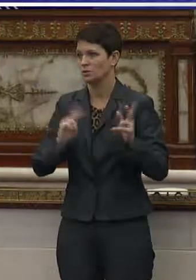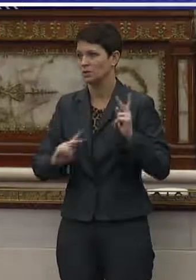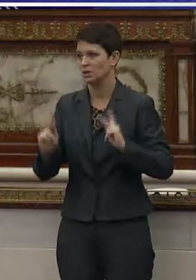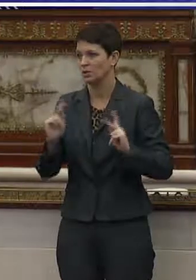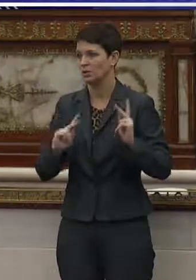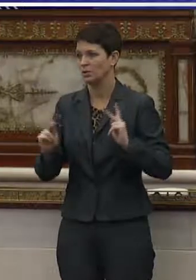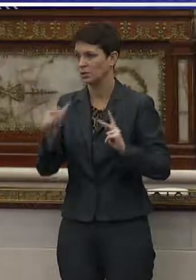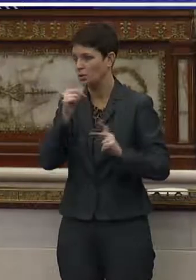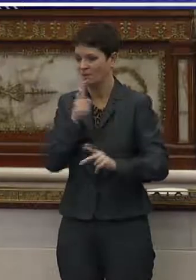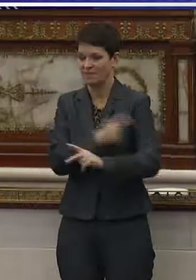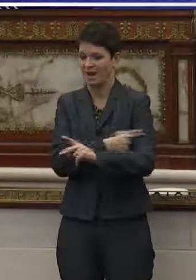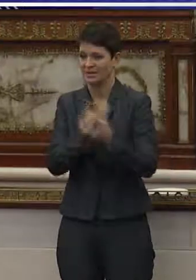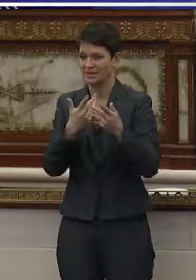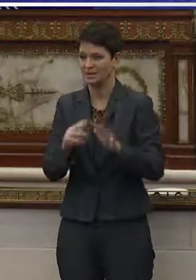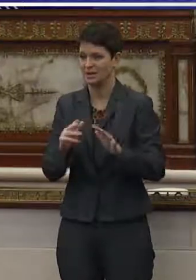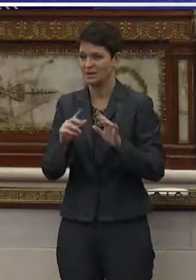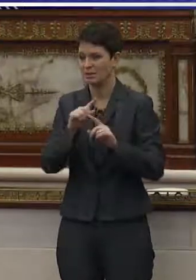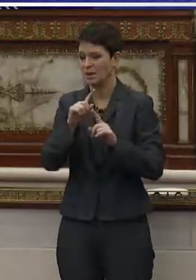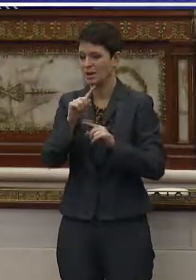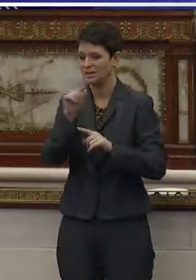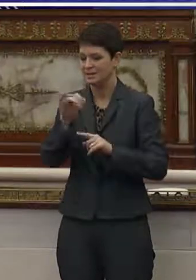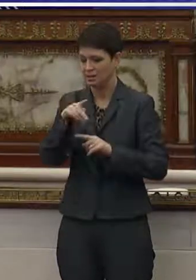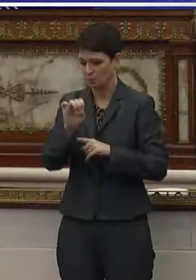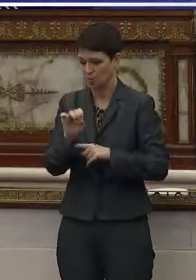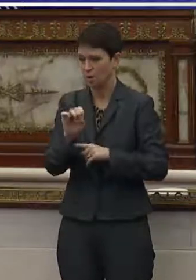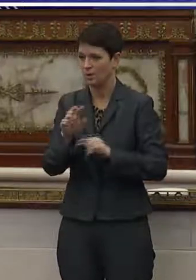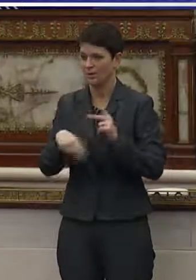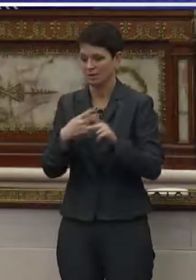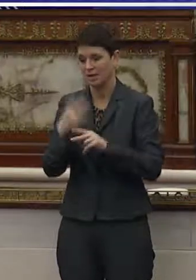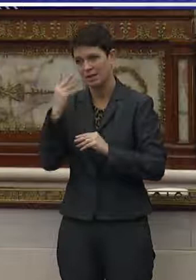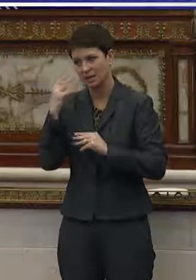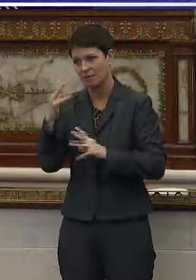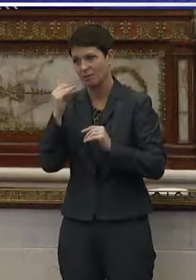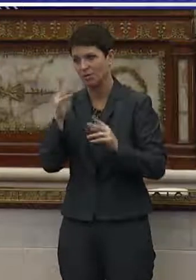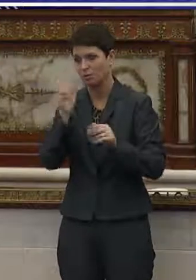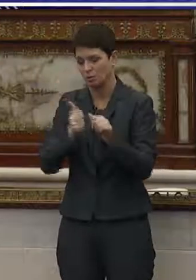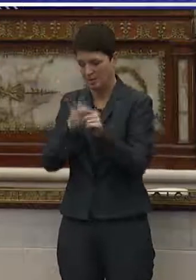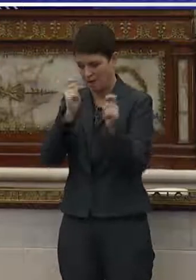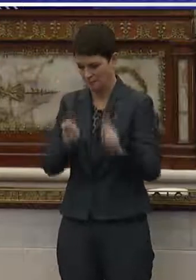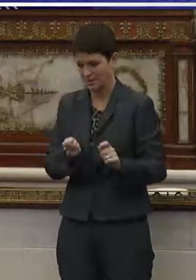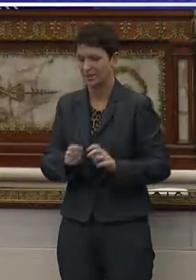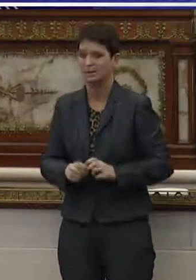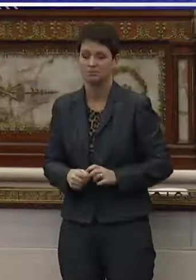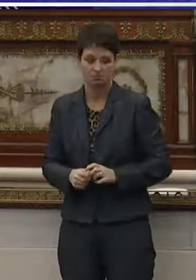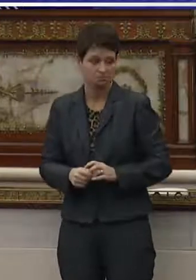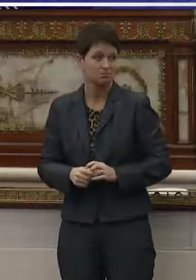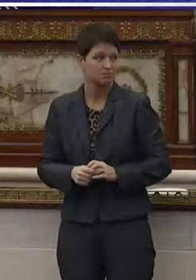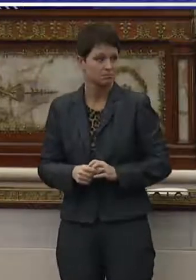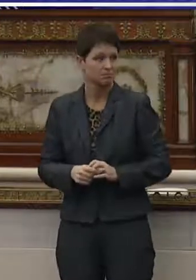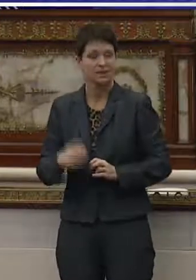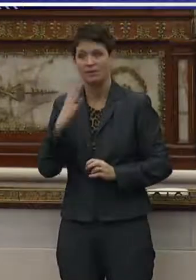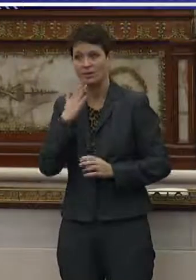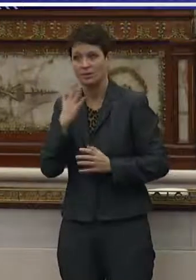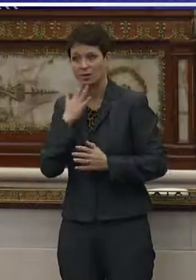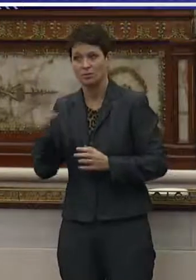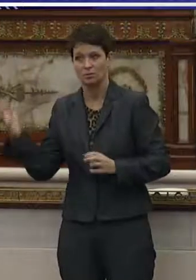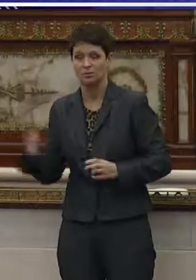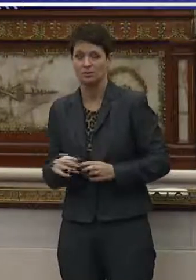been vaccinated by zip code. And this is the kind of information that will be updated. Thank you. Thank you very